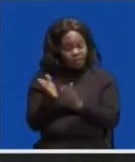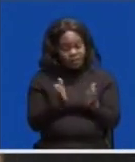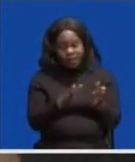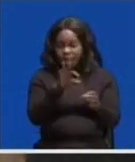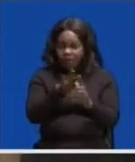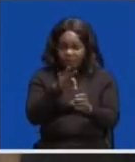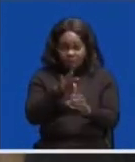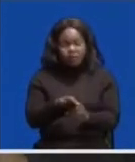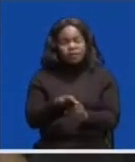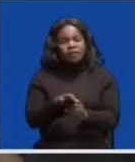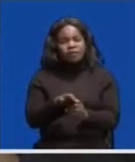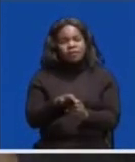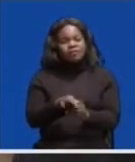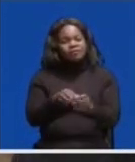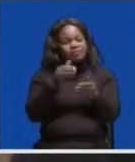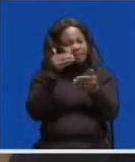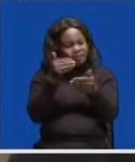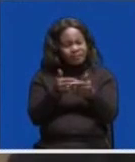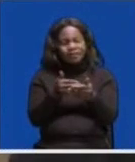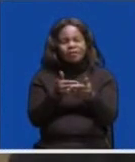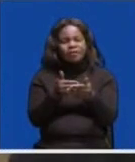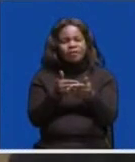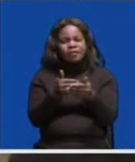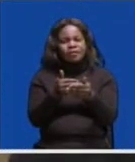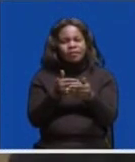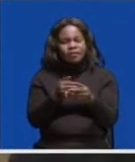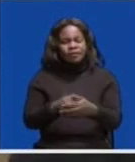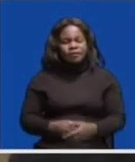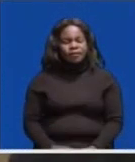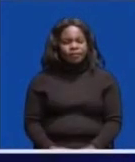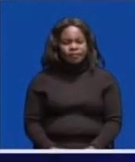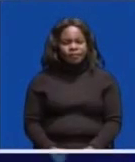election is near unprecedented.